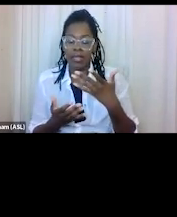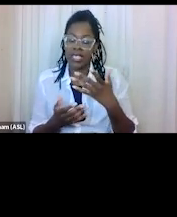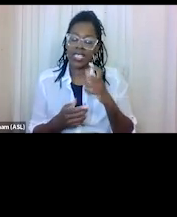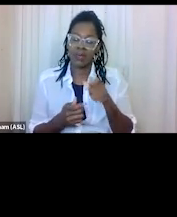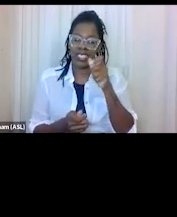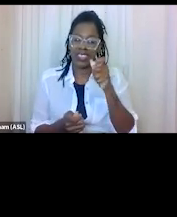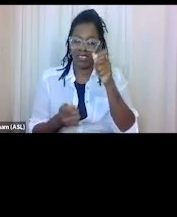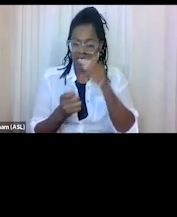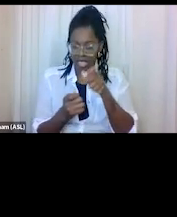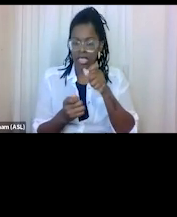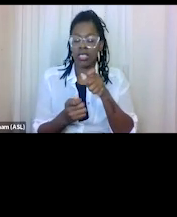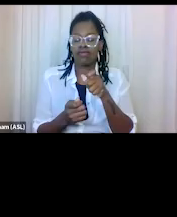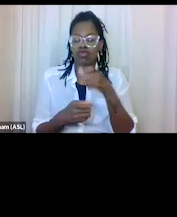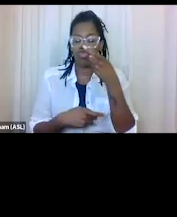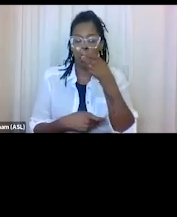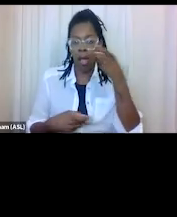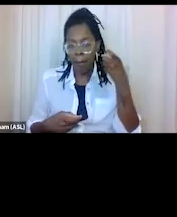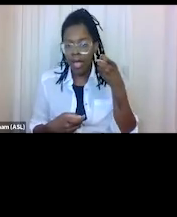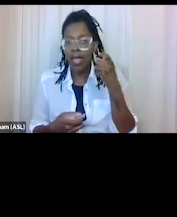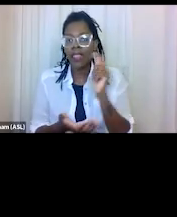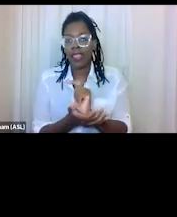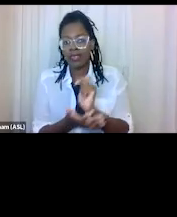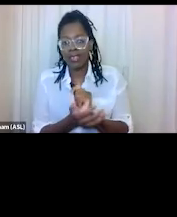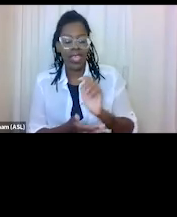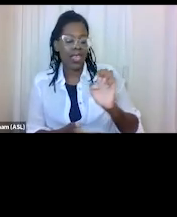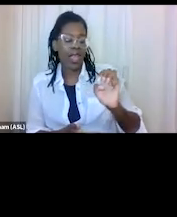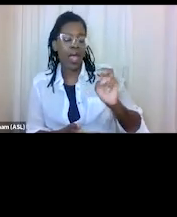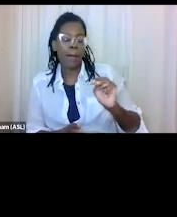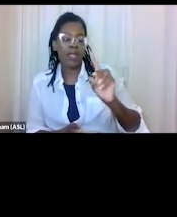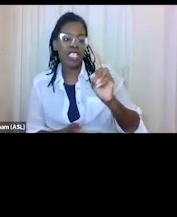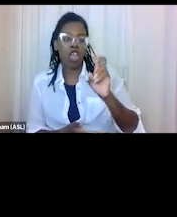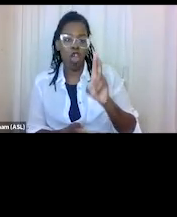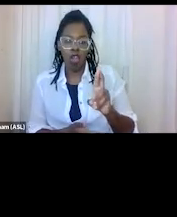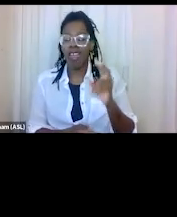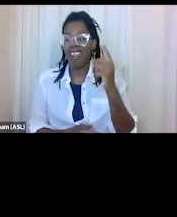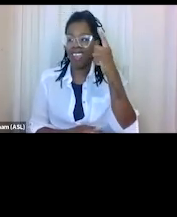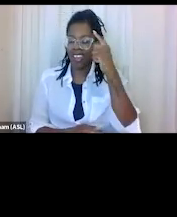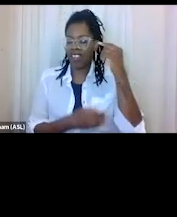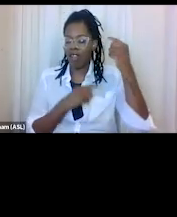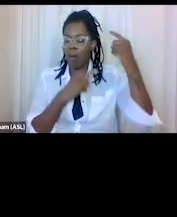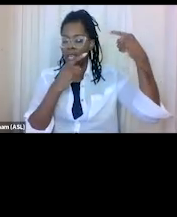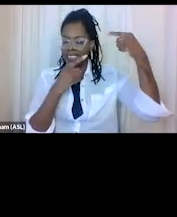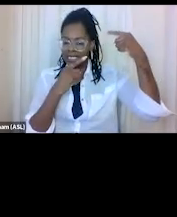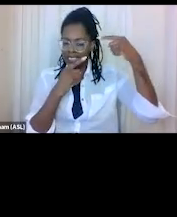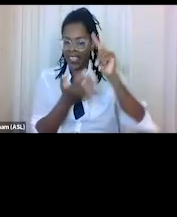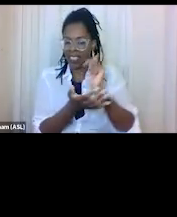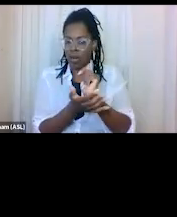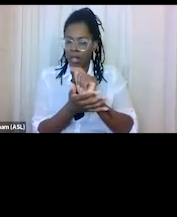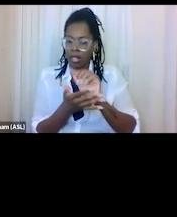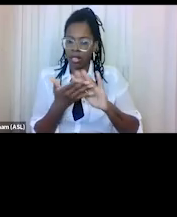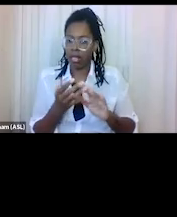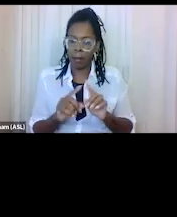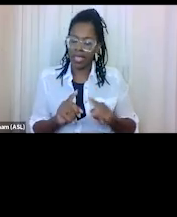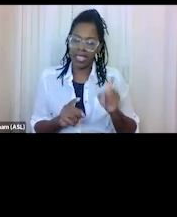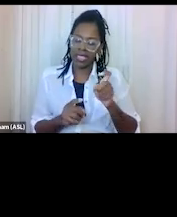treatment, prolonged exposure, EMDR, cognitive processing therapy. These are also effective in youth who've experienced trauma, but they have to be